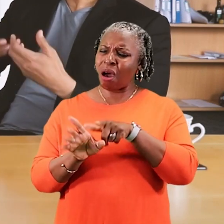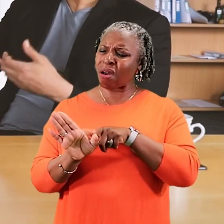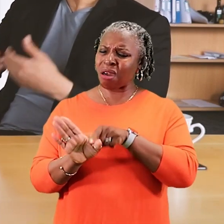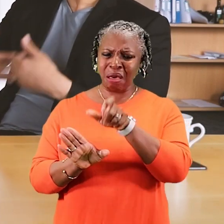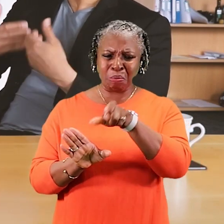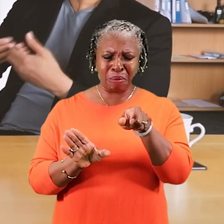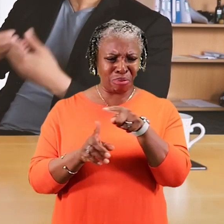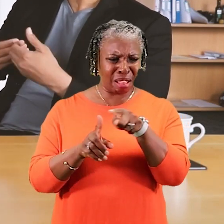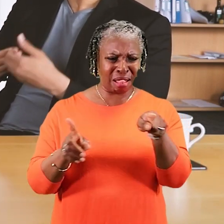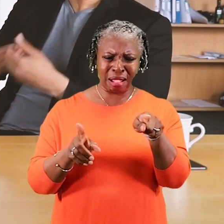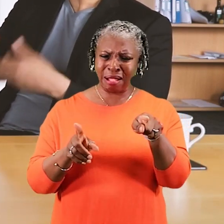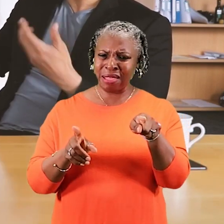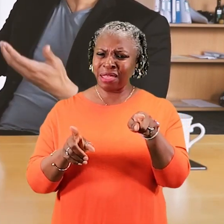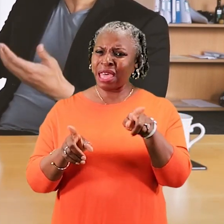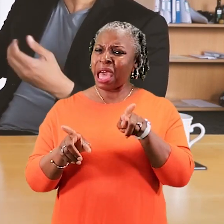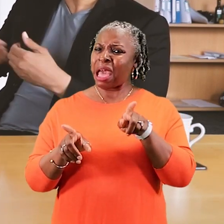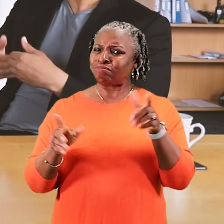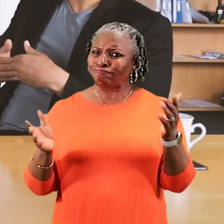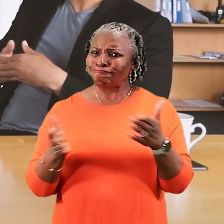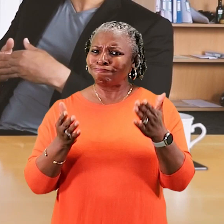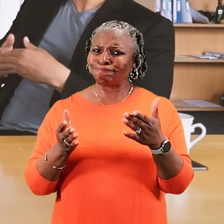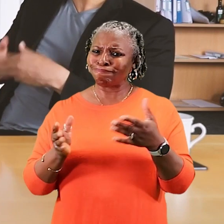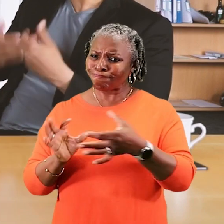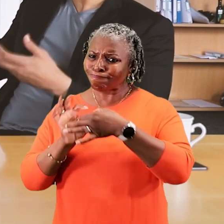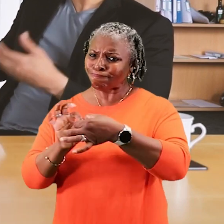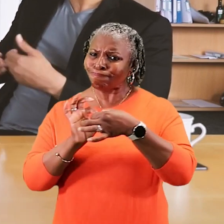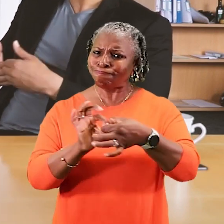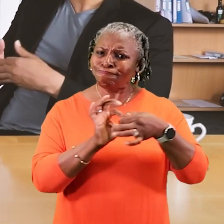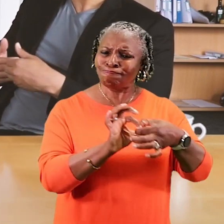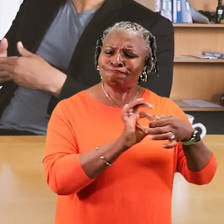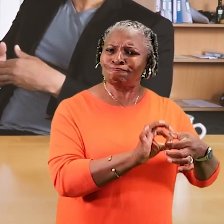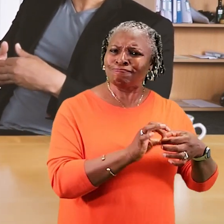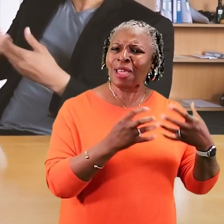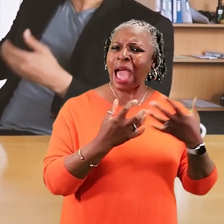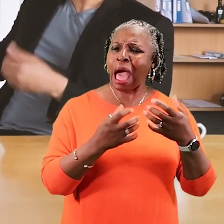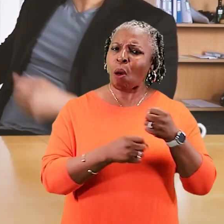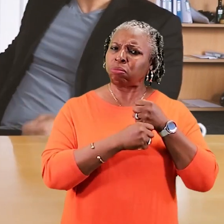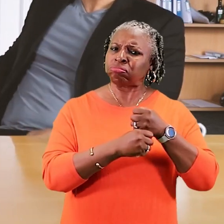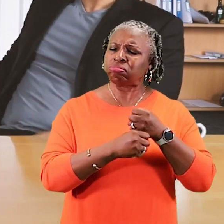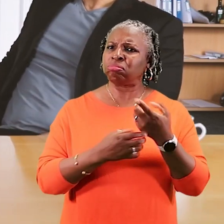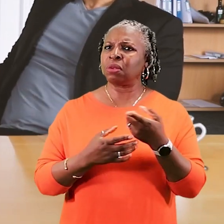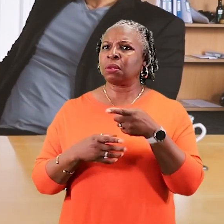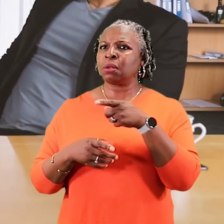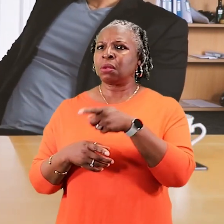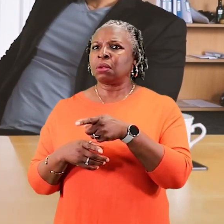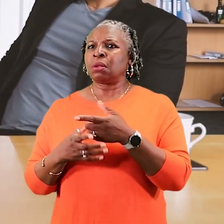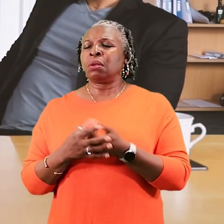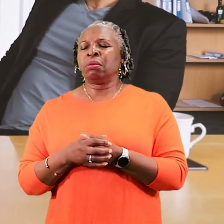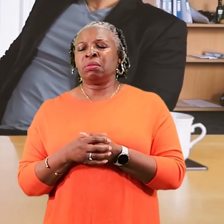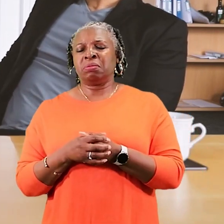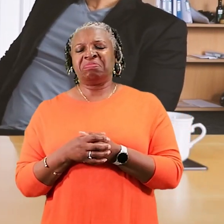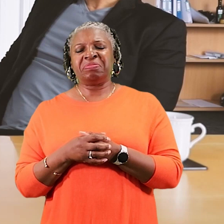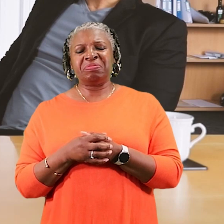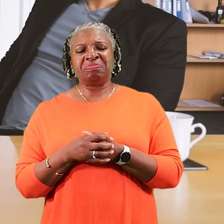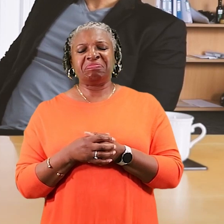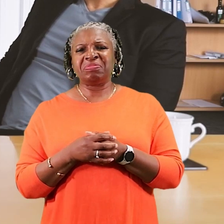How do we get people who didn't have the privilege of growing up in such a political household? How do we get them engaged in kind of activist change? It does. It always